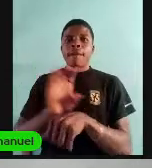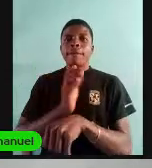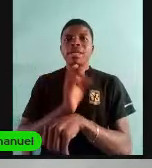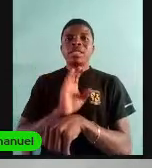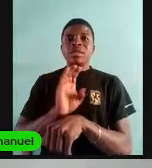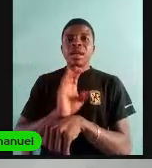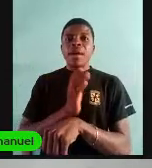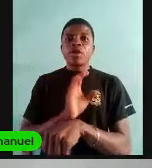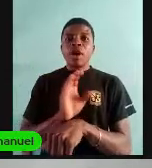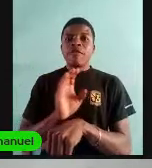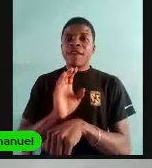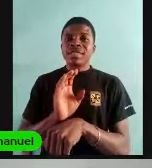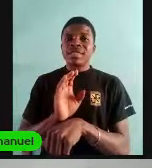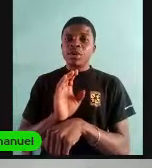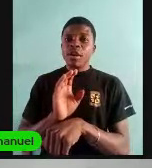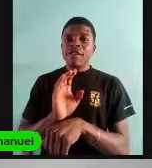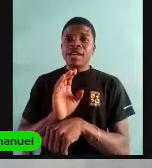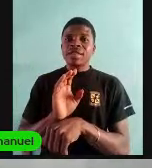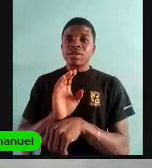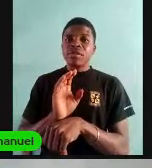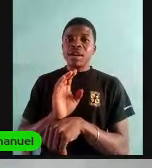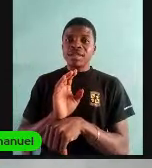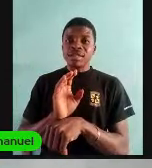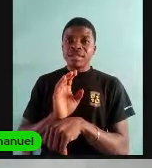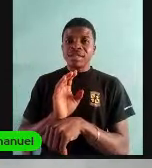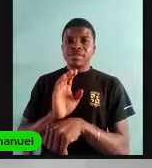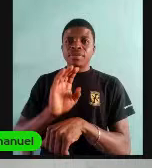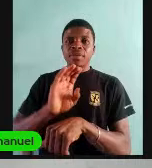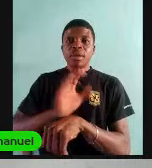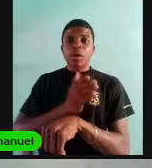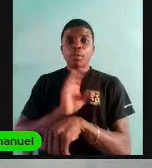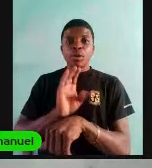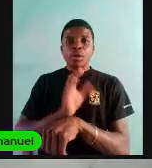have the cybersecurity. Your part, your part, your part.